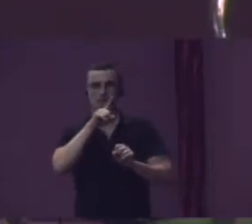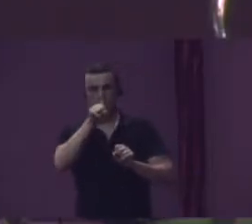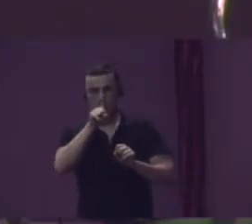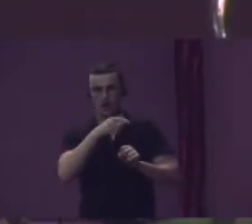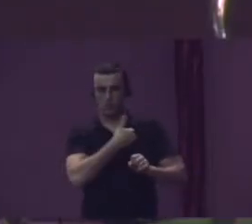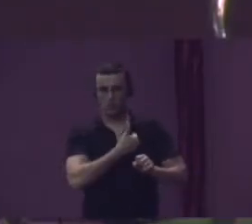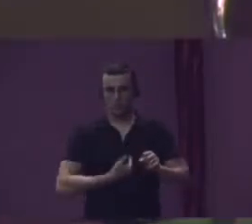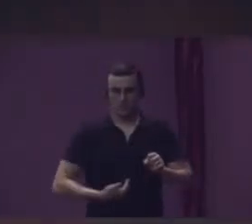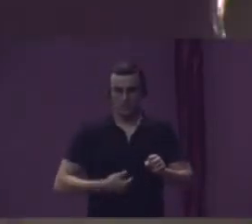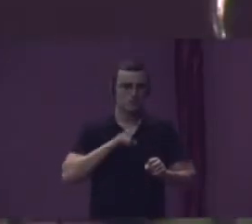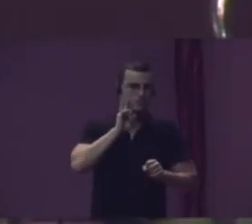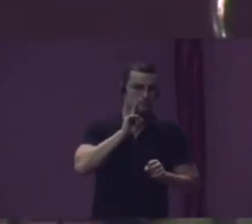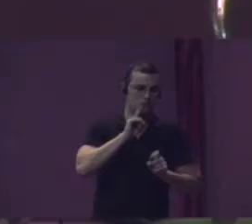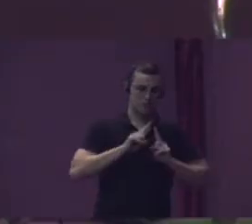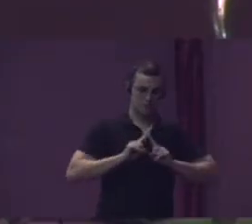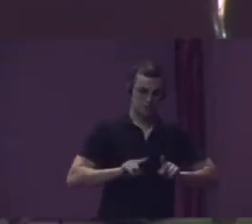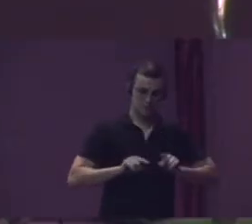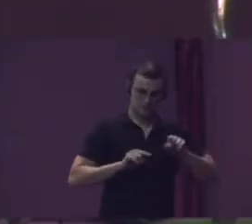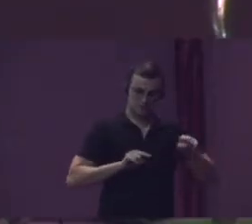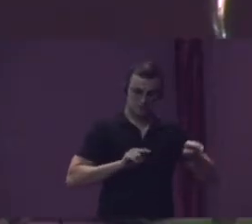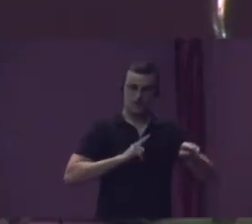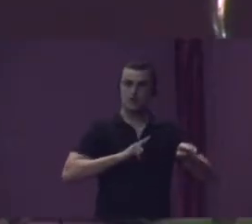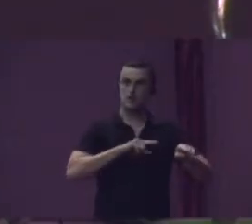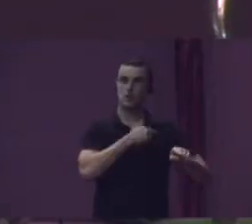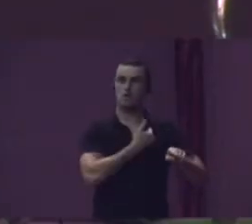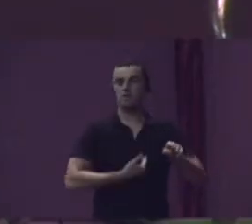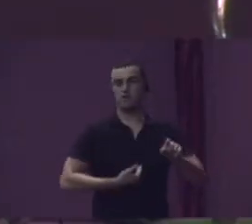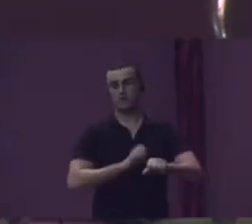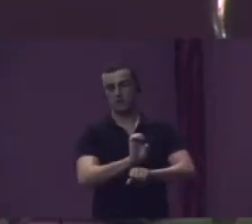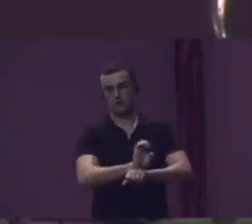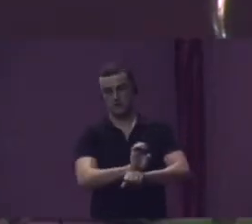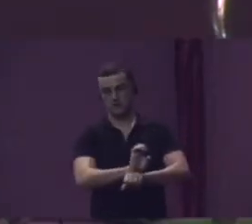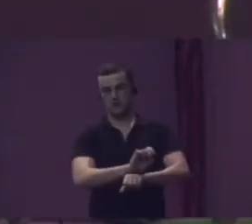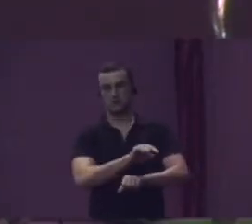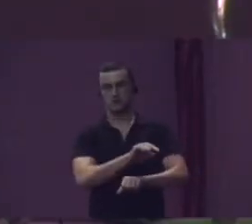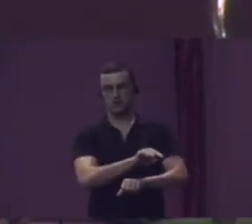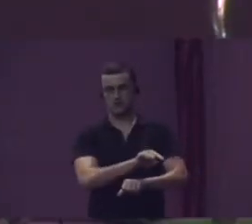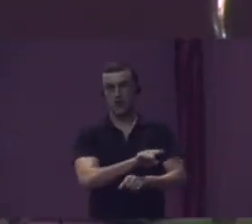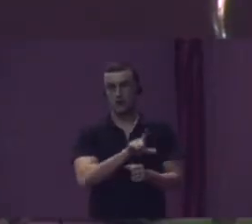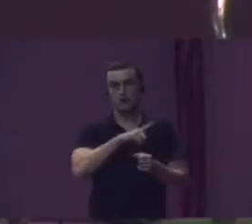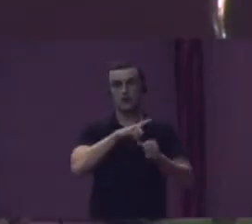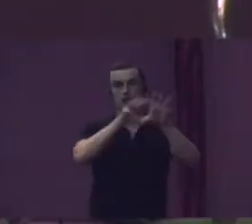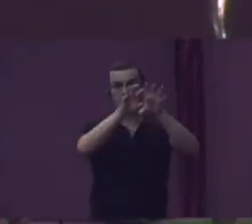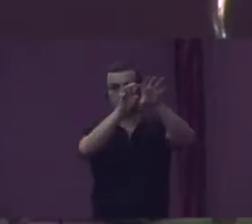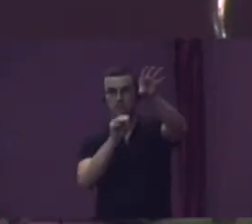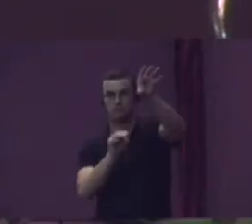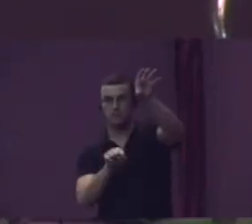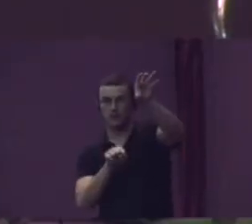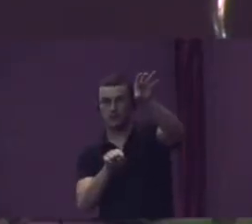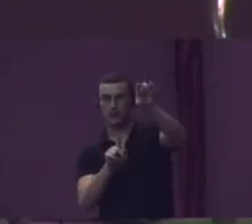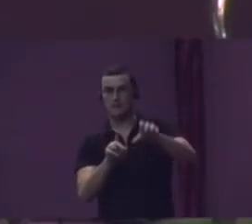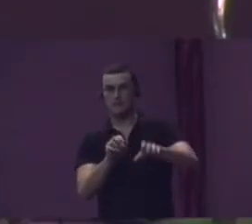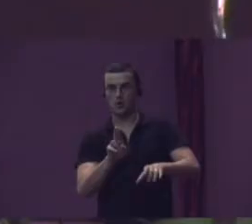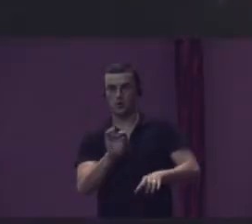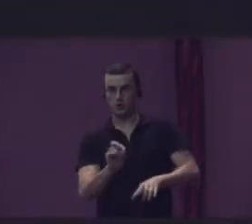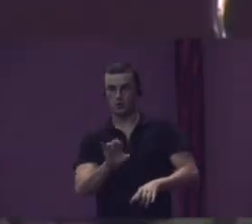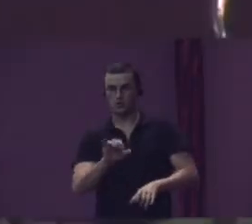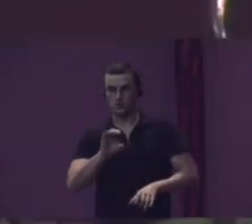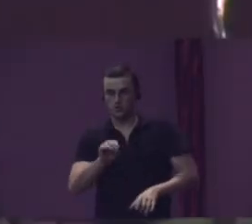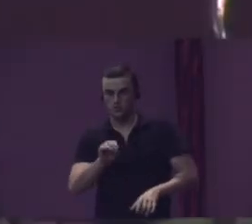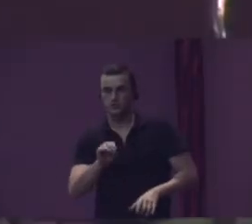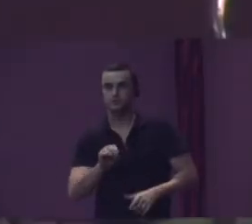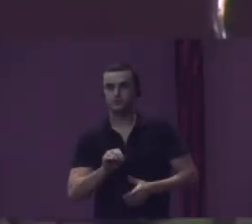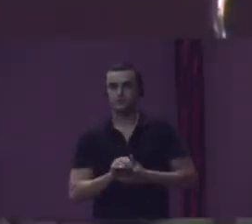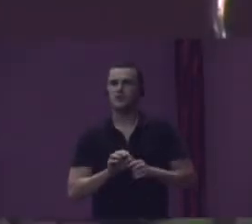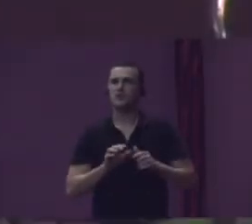government. After listening to all of the really interesting presentations yesterday and today, I thought that perhaps